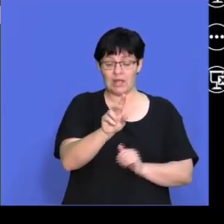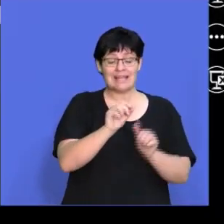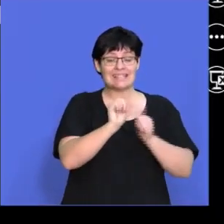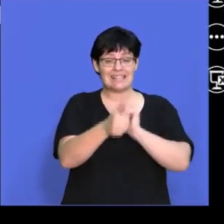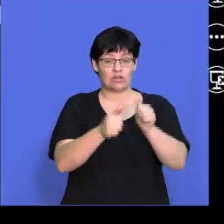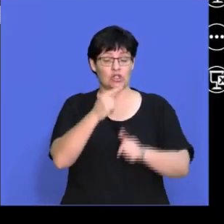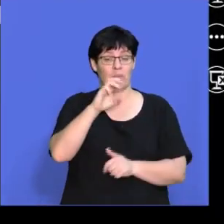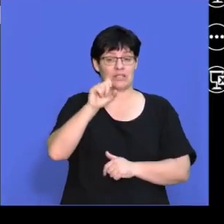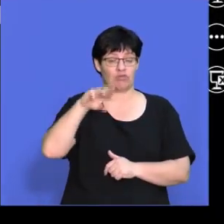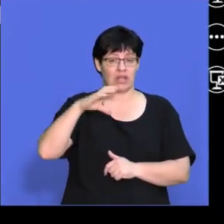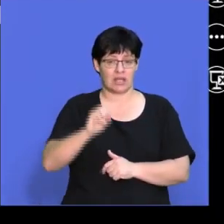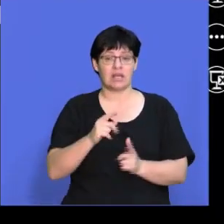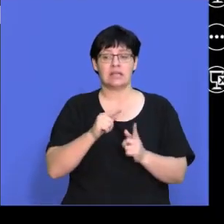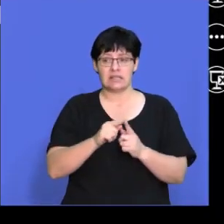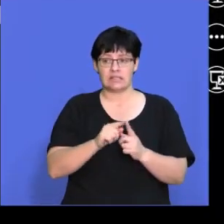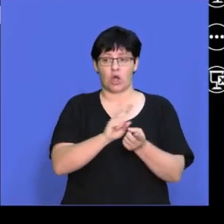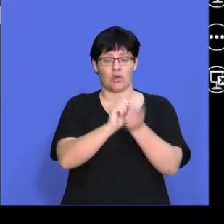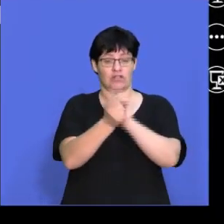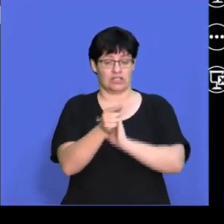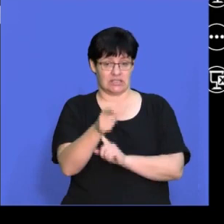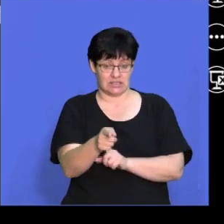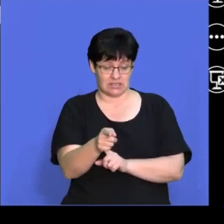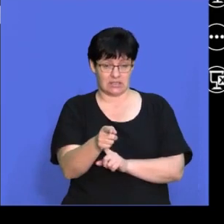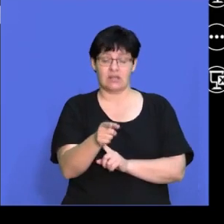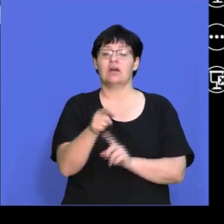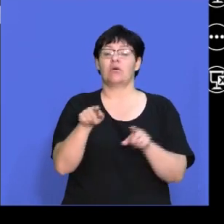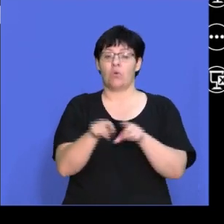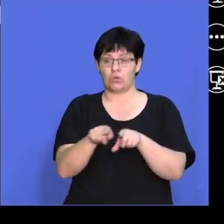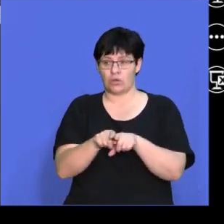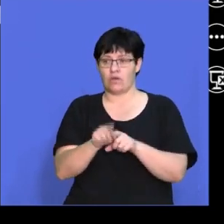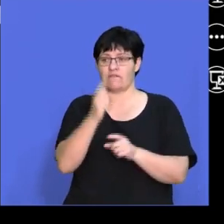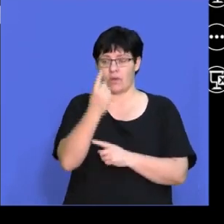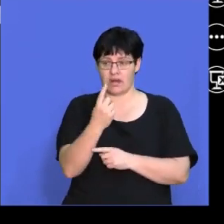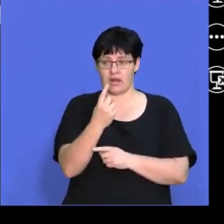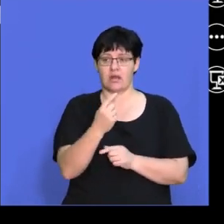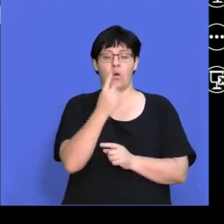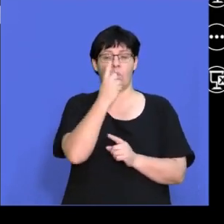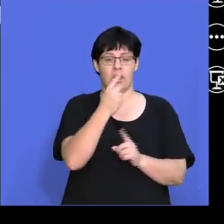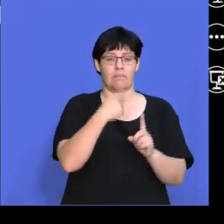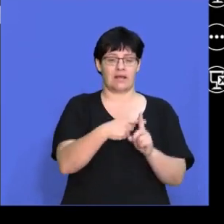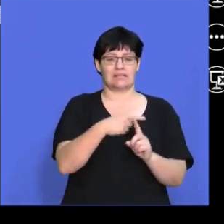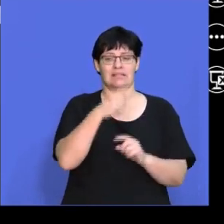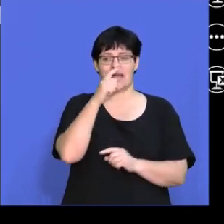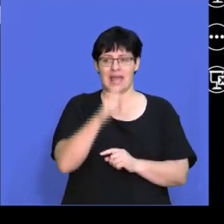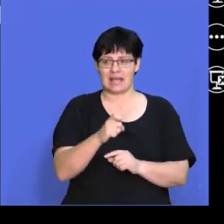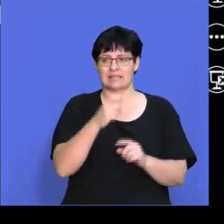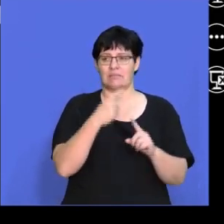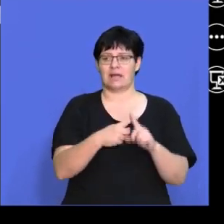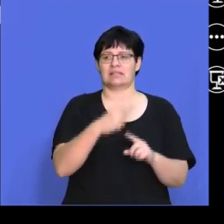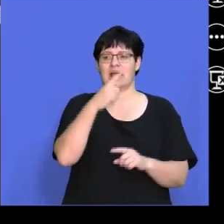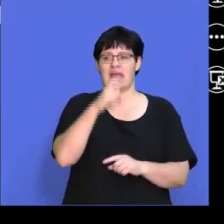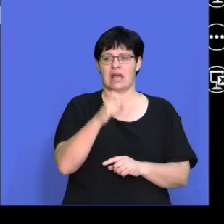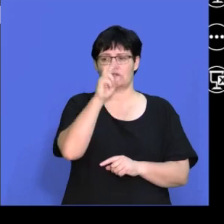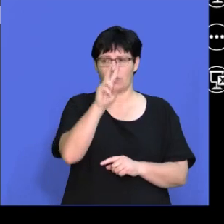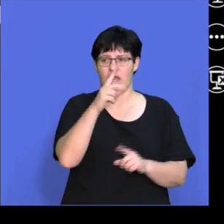geometric series are convergent, and there they are, the first one is 1 plus x squared and so